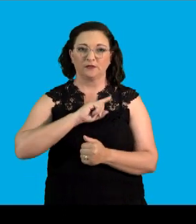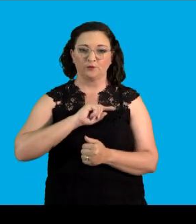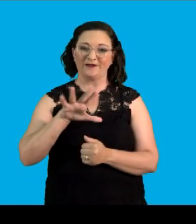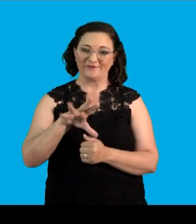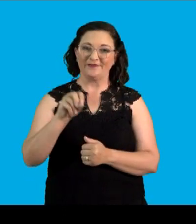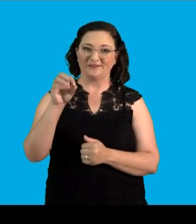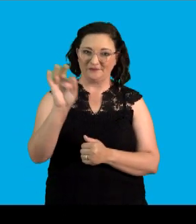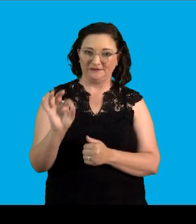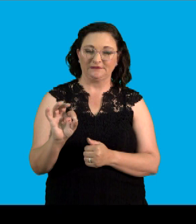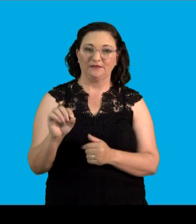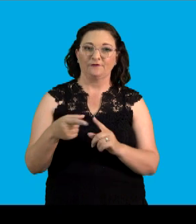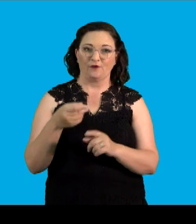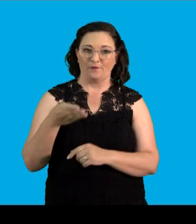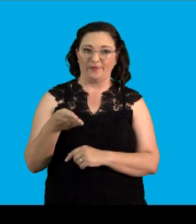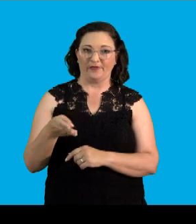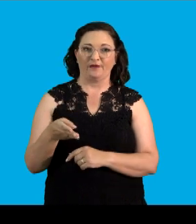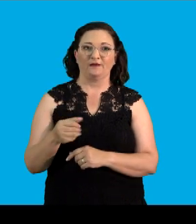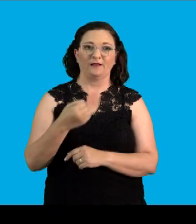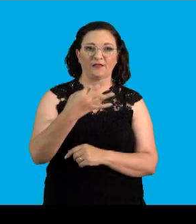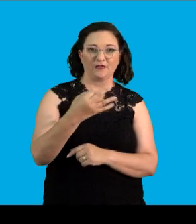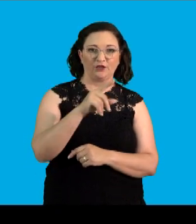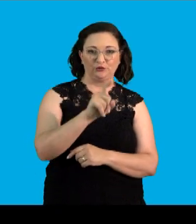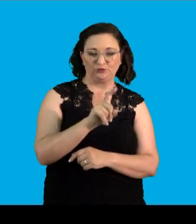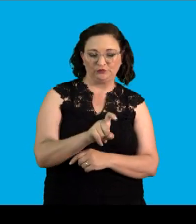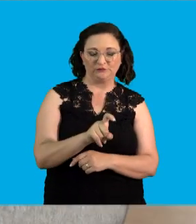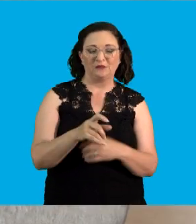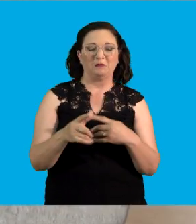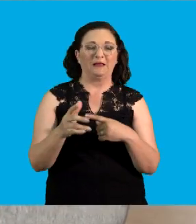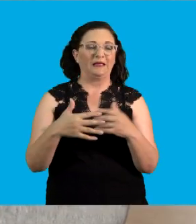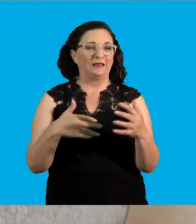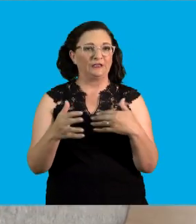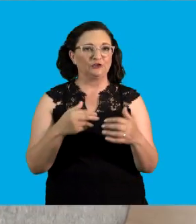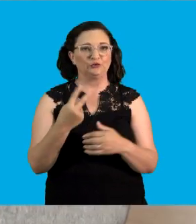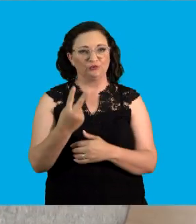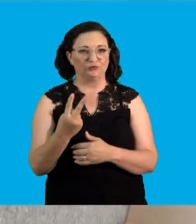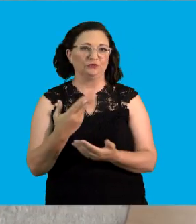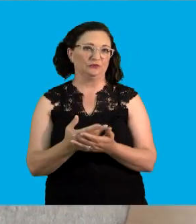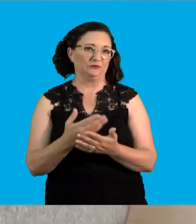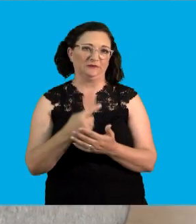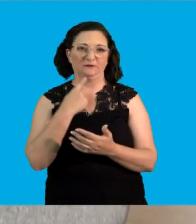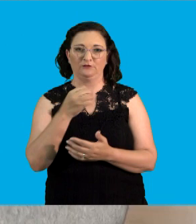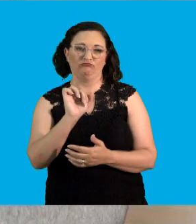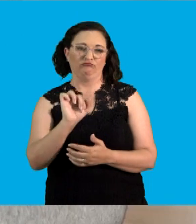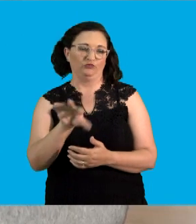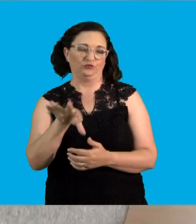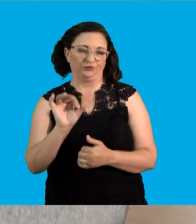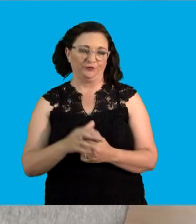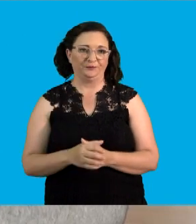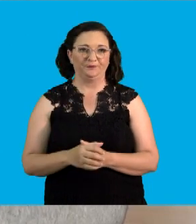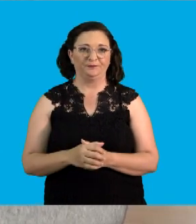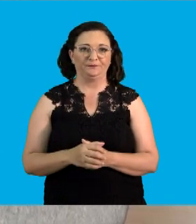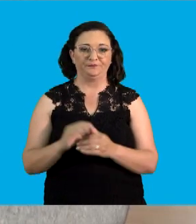so 50%. You've got your 3 questions. You'll only answer any 2 of your choice, 2 questions of your